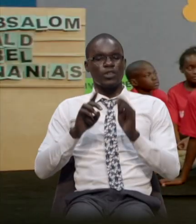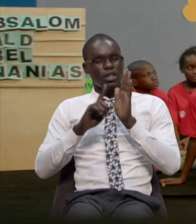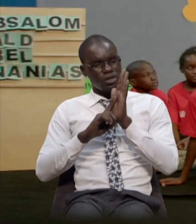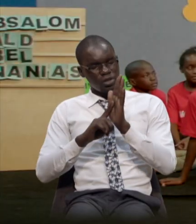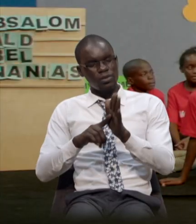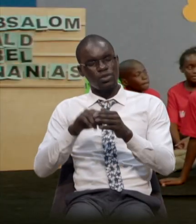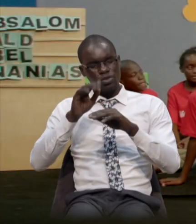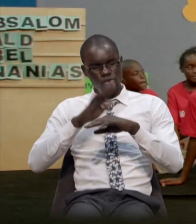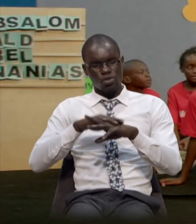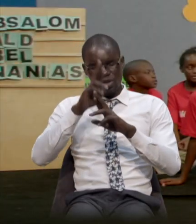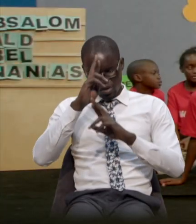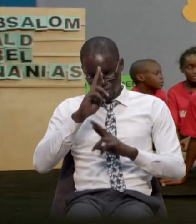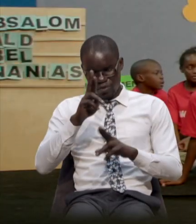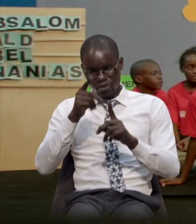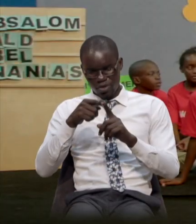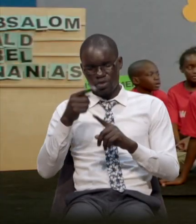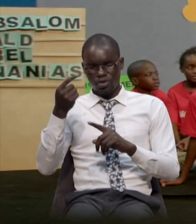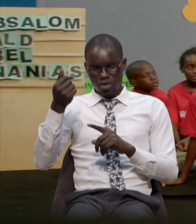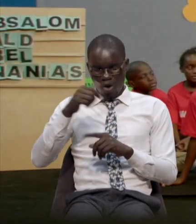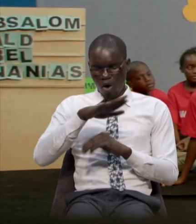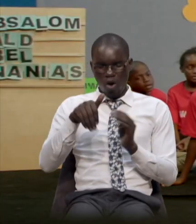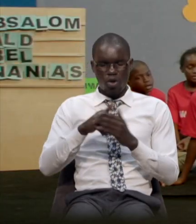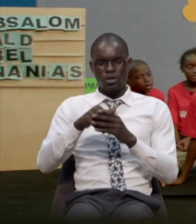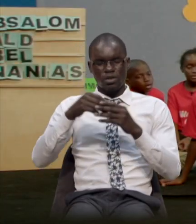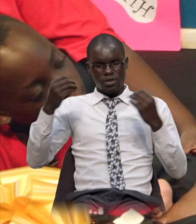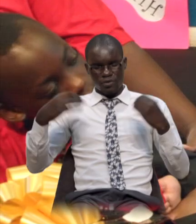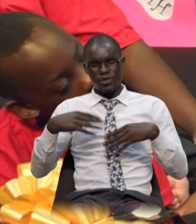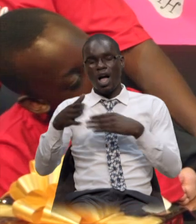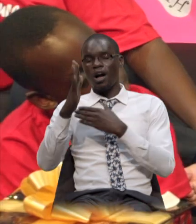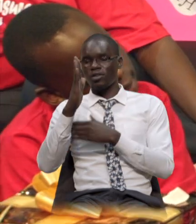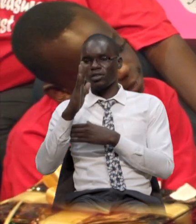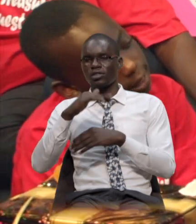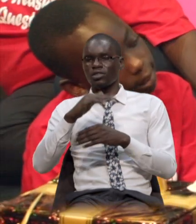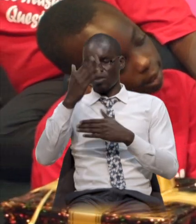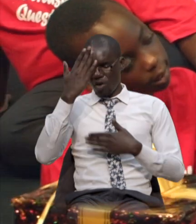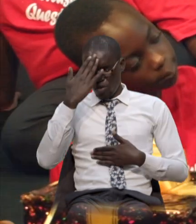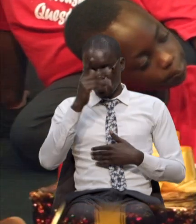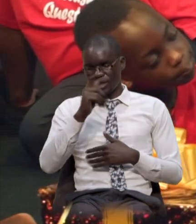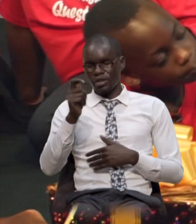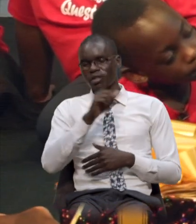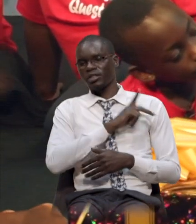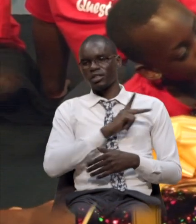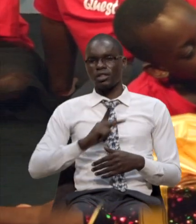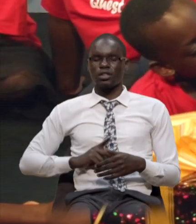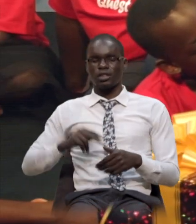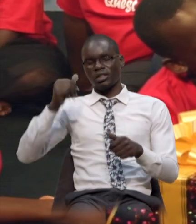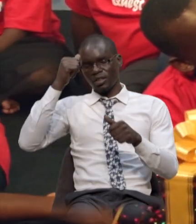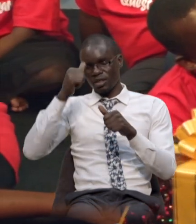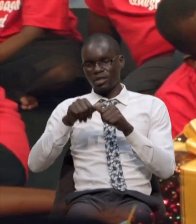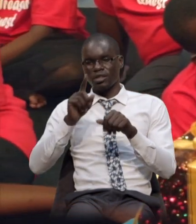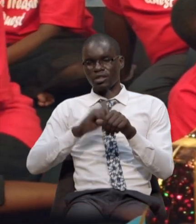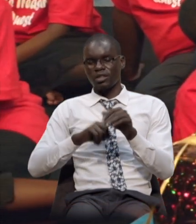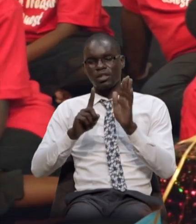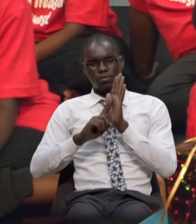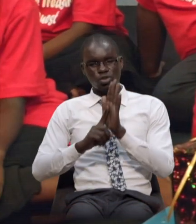show proper respect to everyone. Fear God. Honor the King. Remember, when you